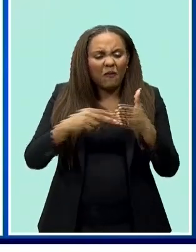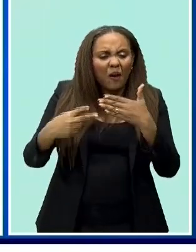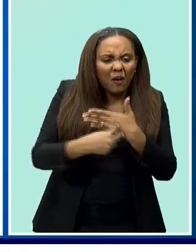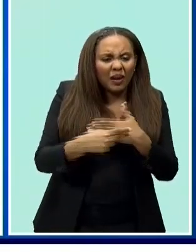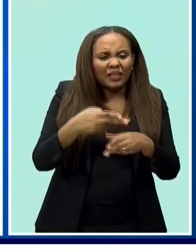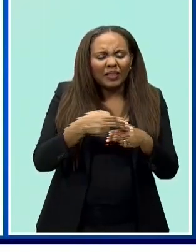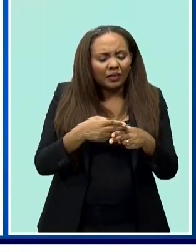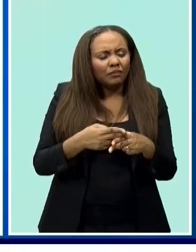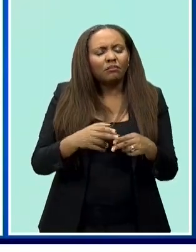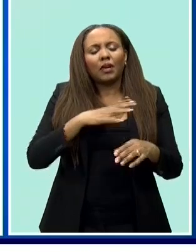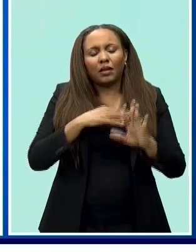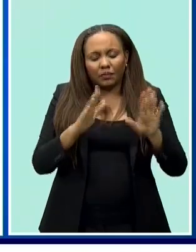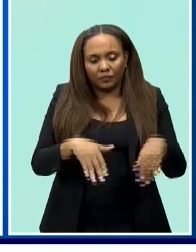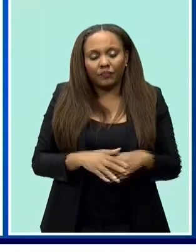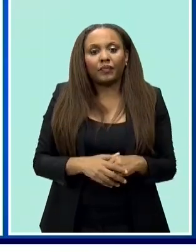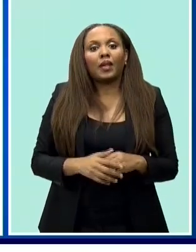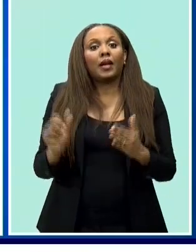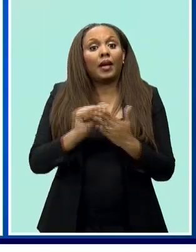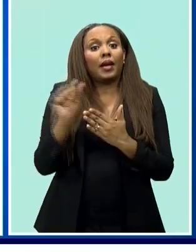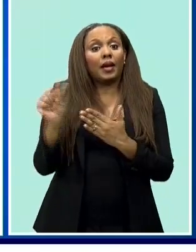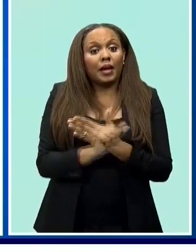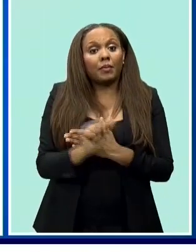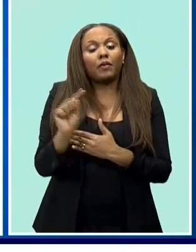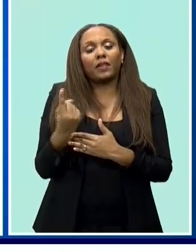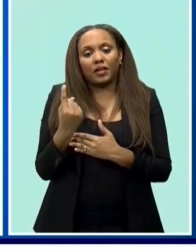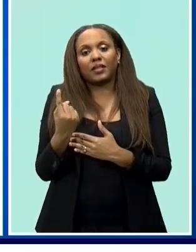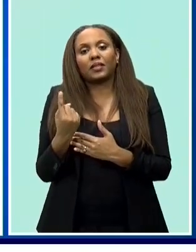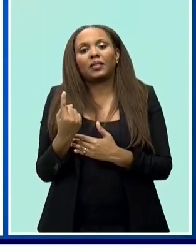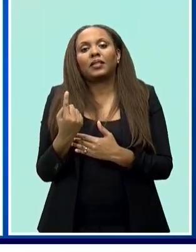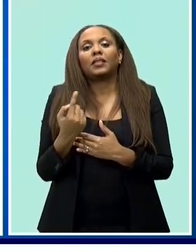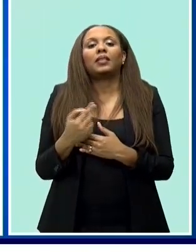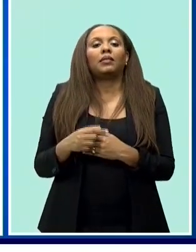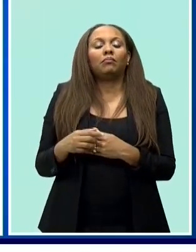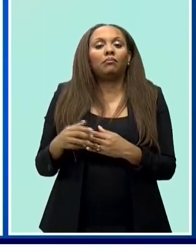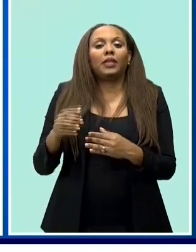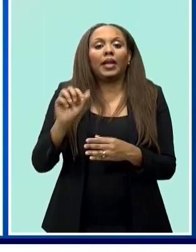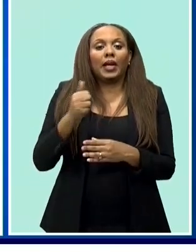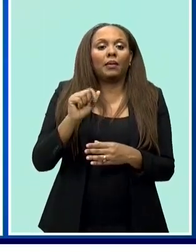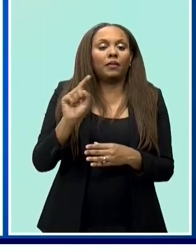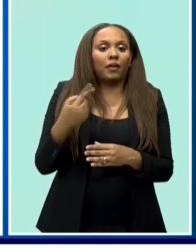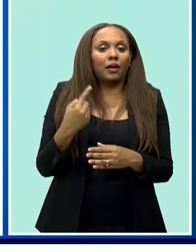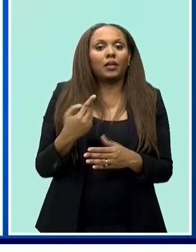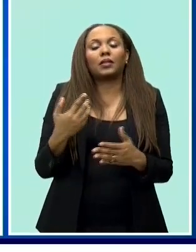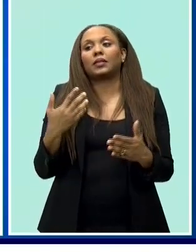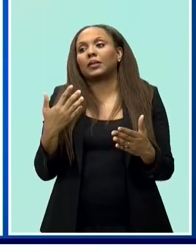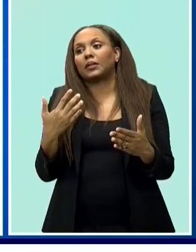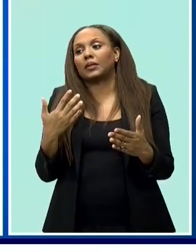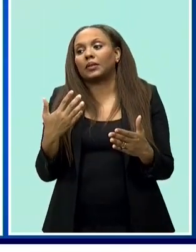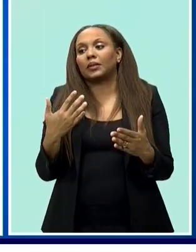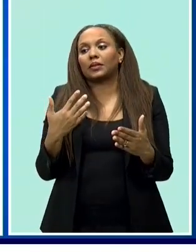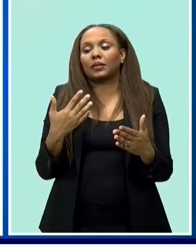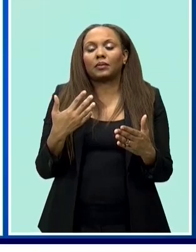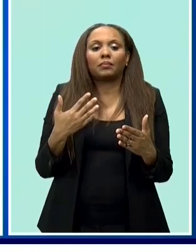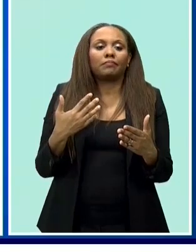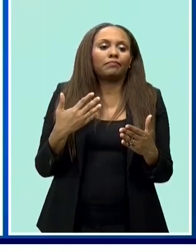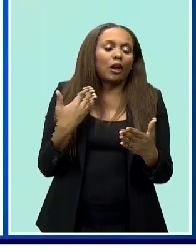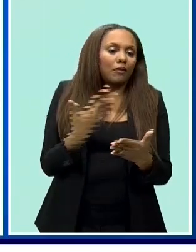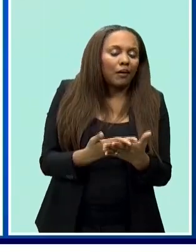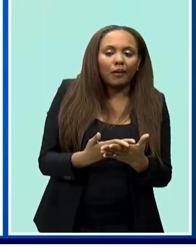to April 1st, which was the original ban date. April 1st came and they asked for more